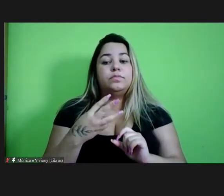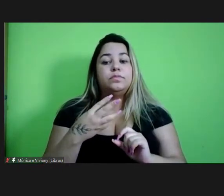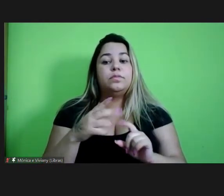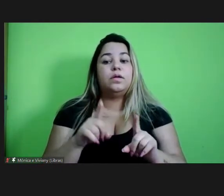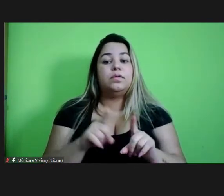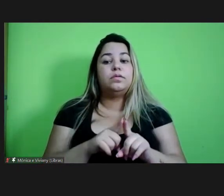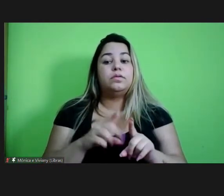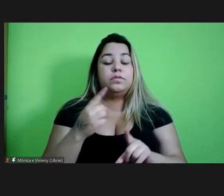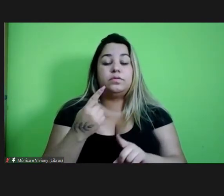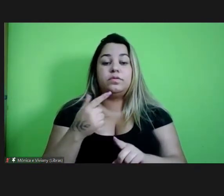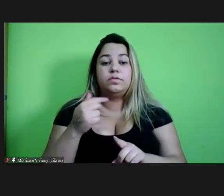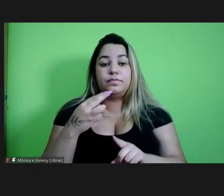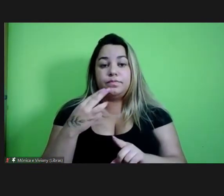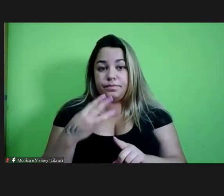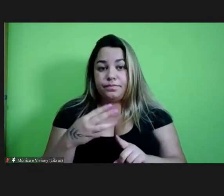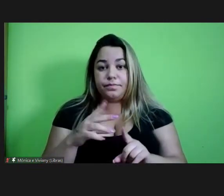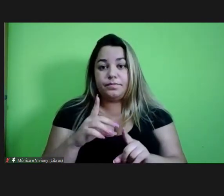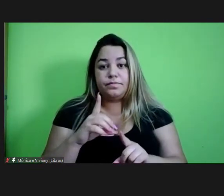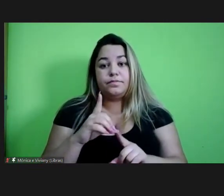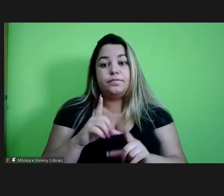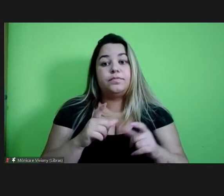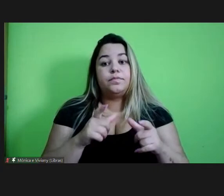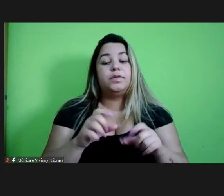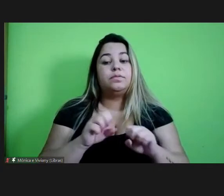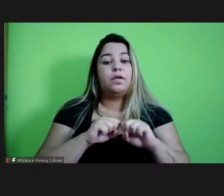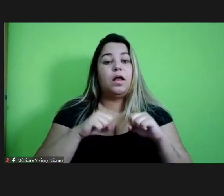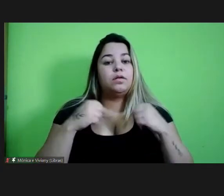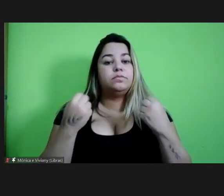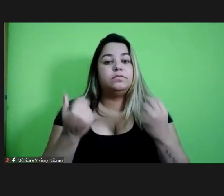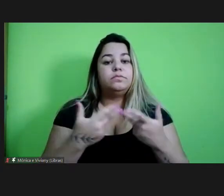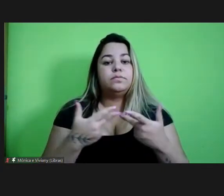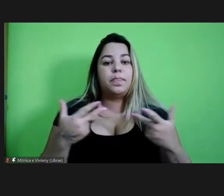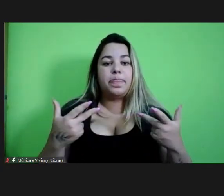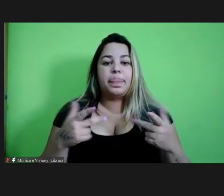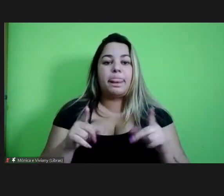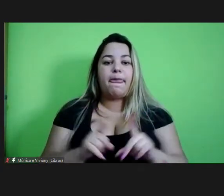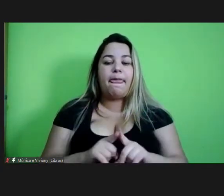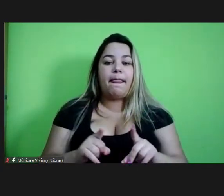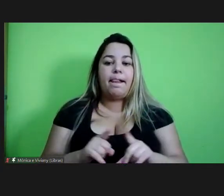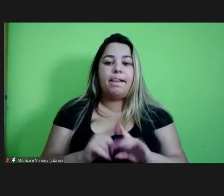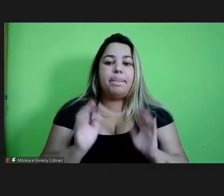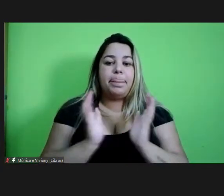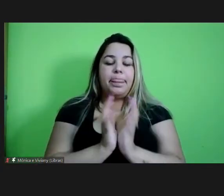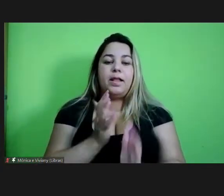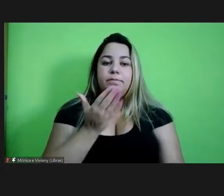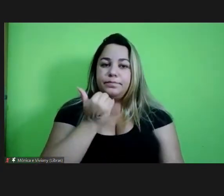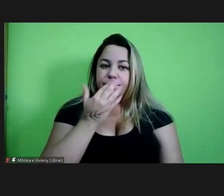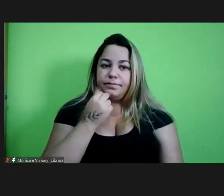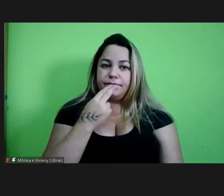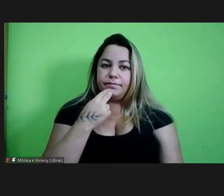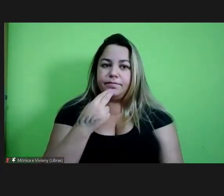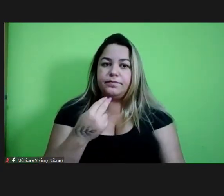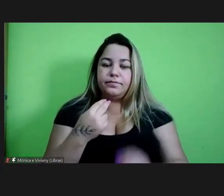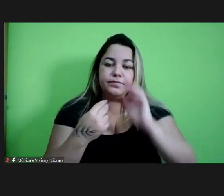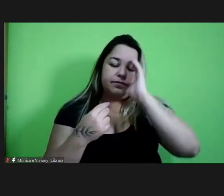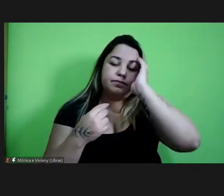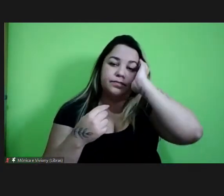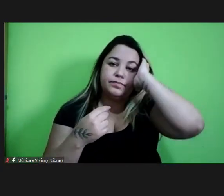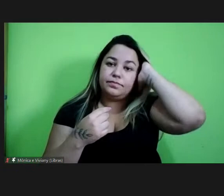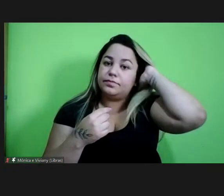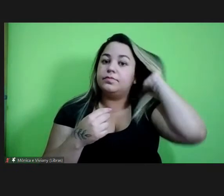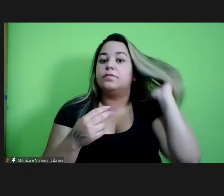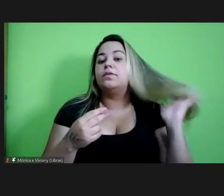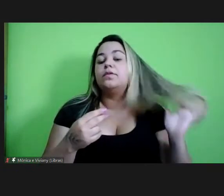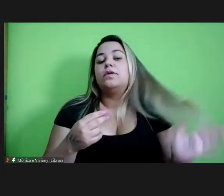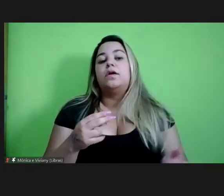departments. We have DEPROS promoting this seminar. And then the team from food and nutrition that